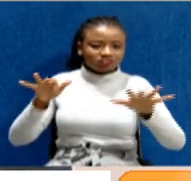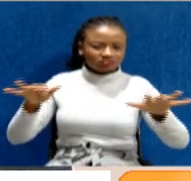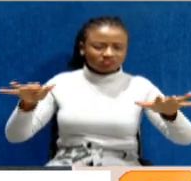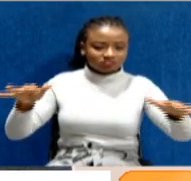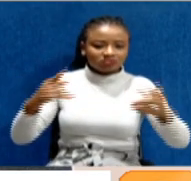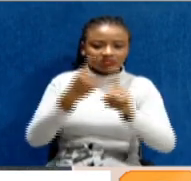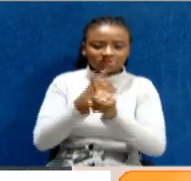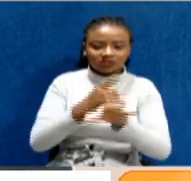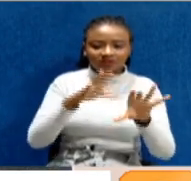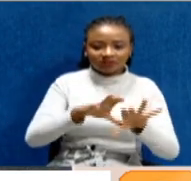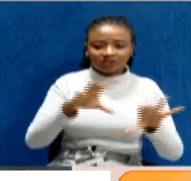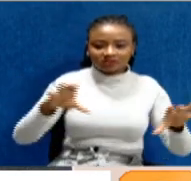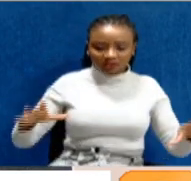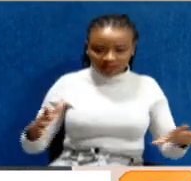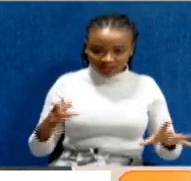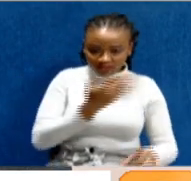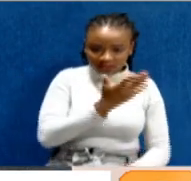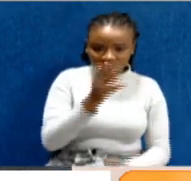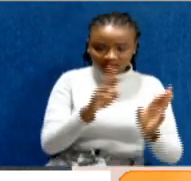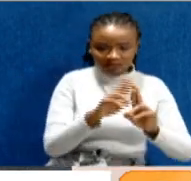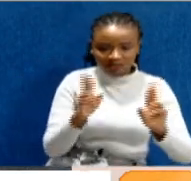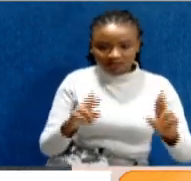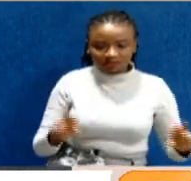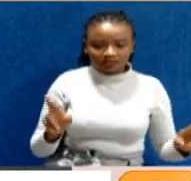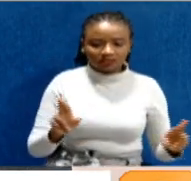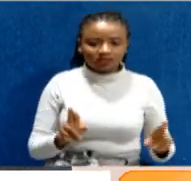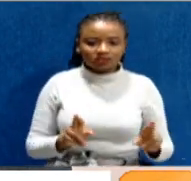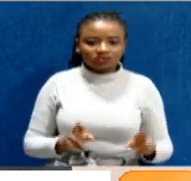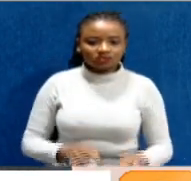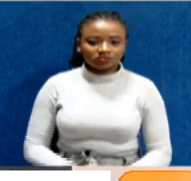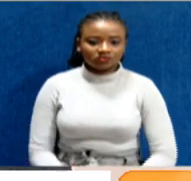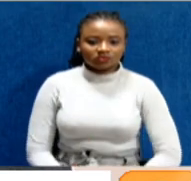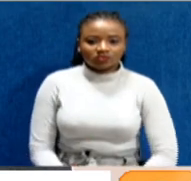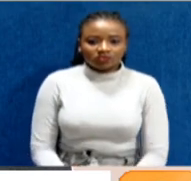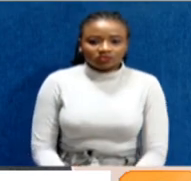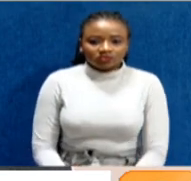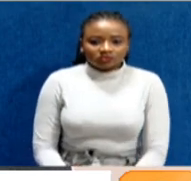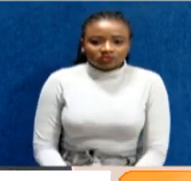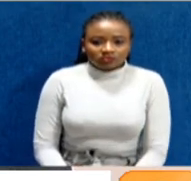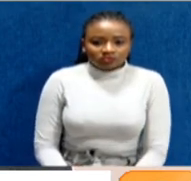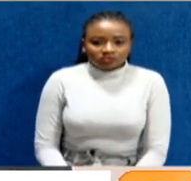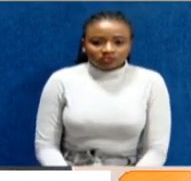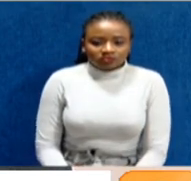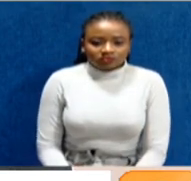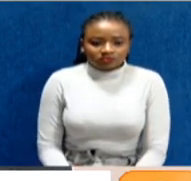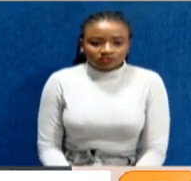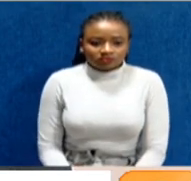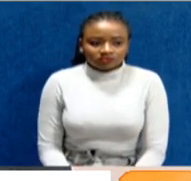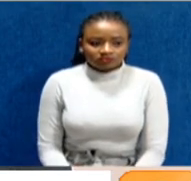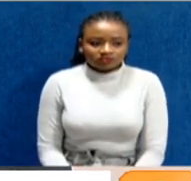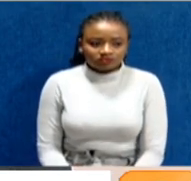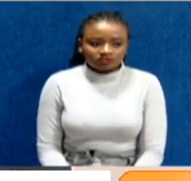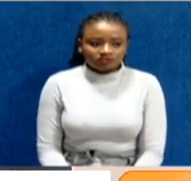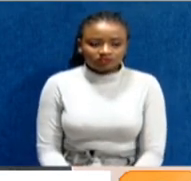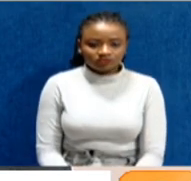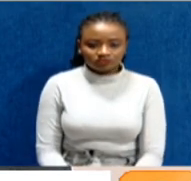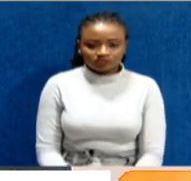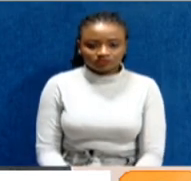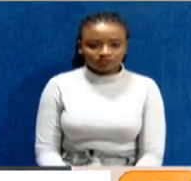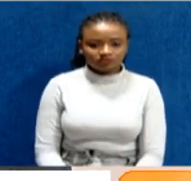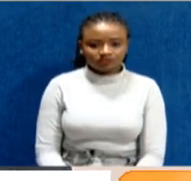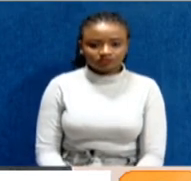international markets are coming up or are following up set standards whereby a third party comes on